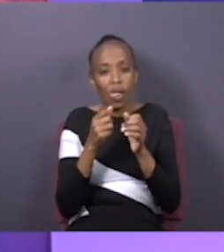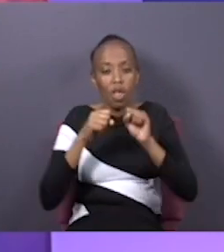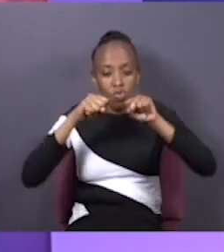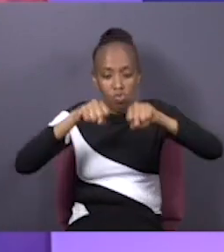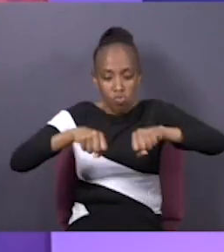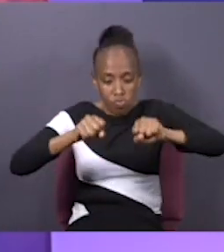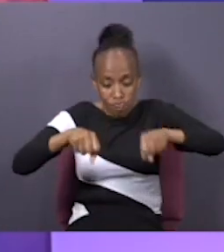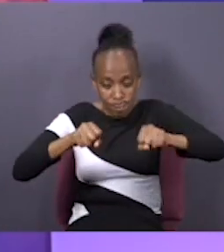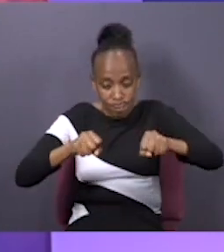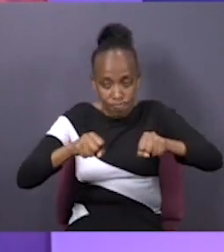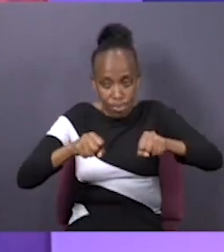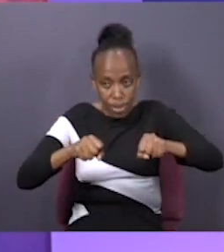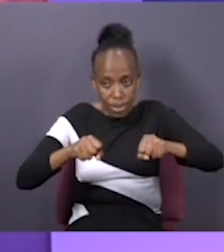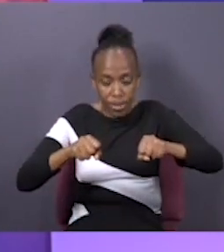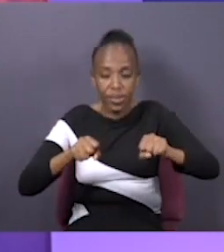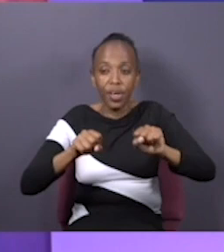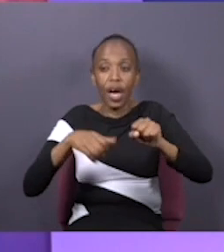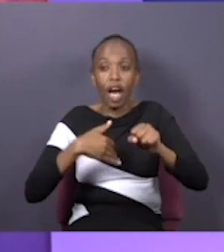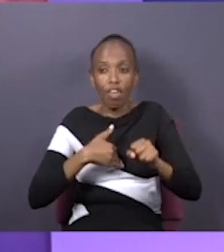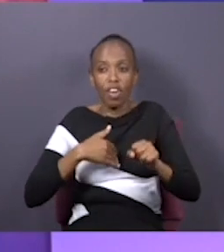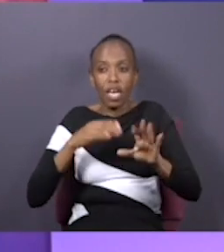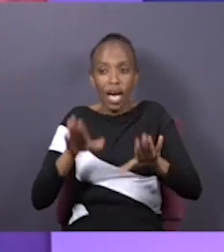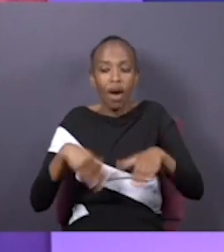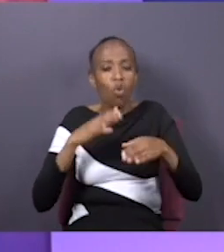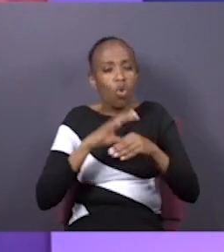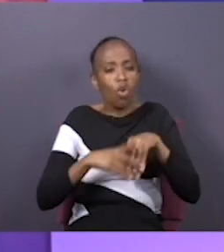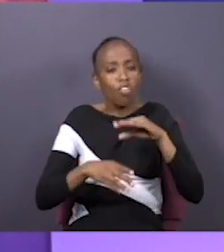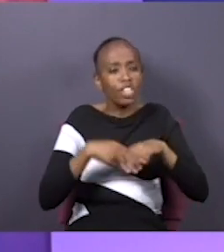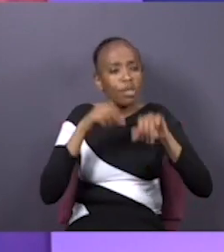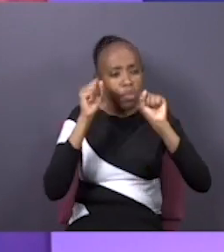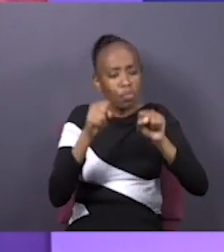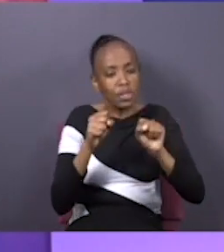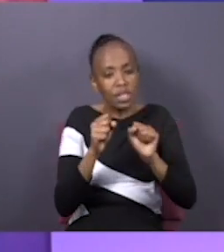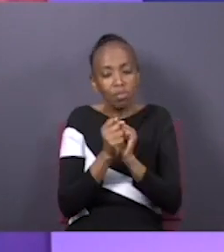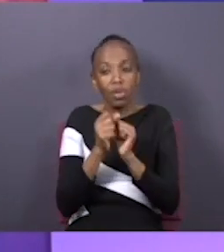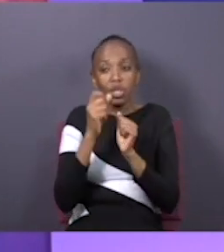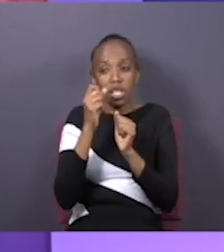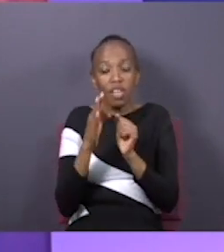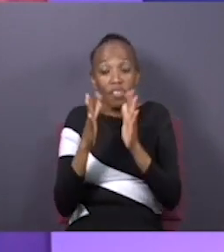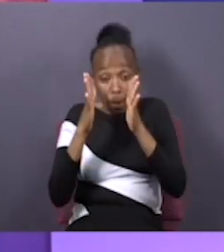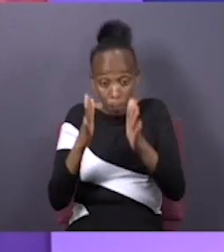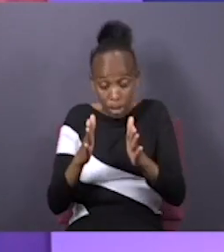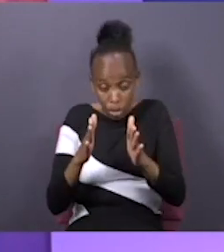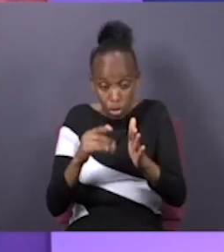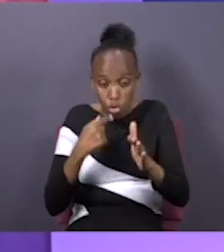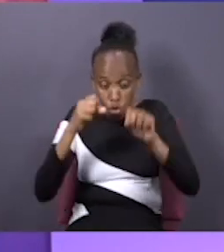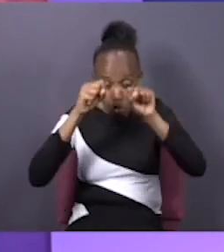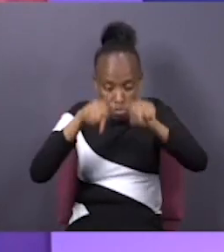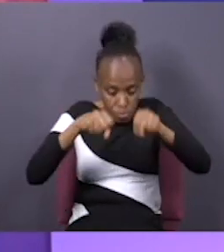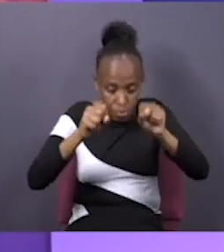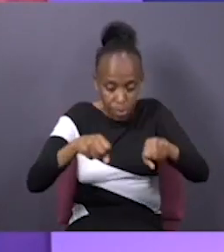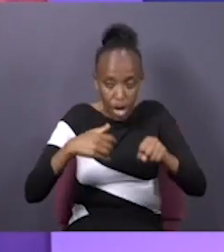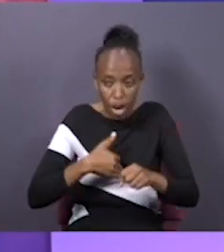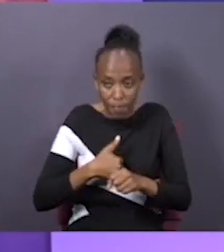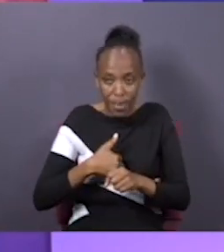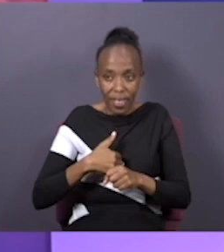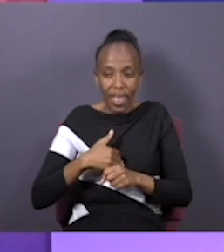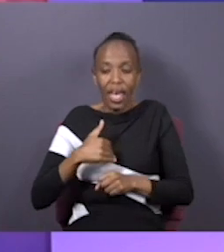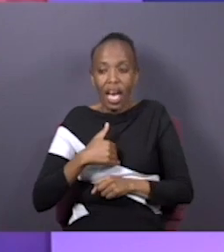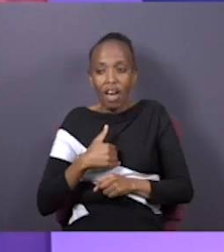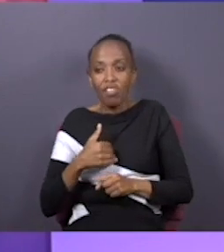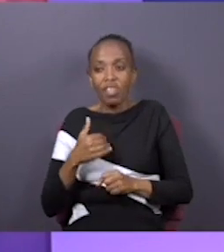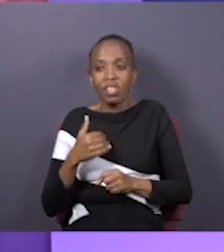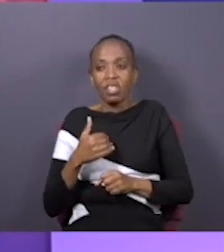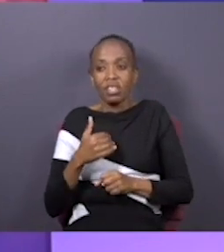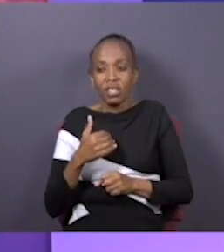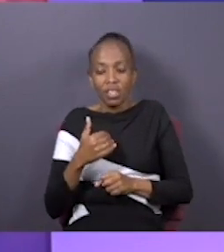a motorbike or being carried on a motorbike, how comfortable would you be if the person that is riding the motorbike has his